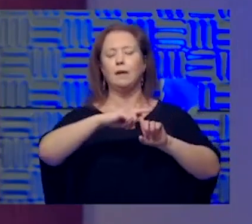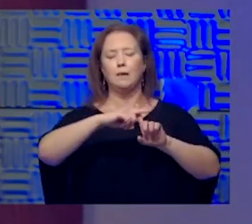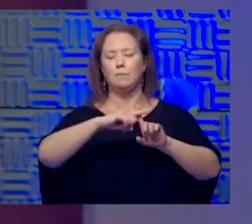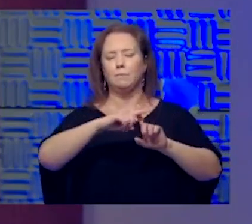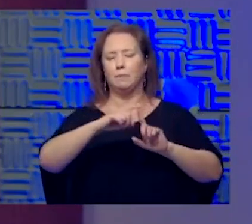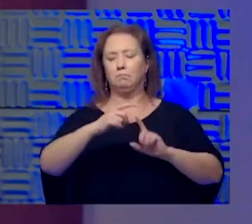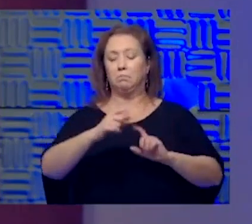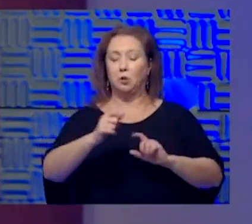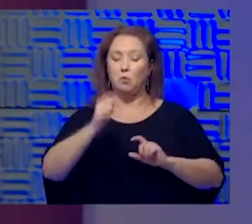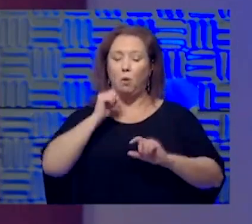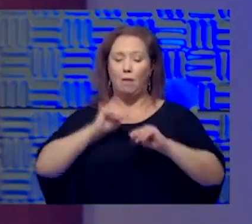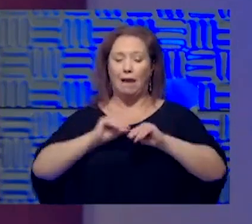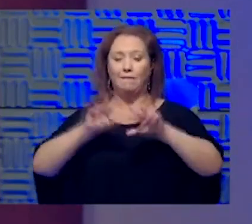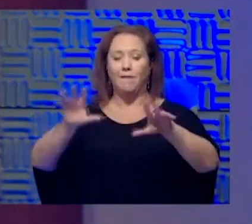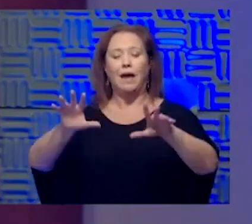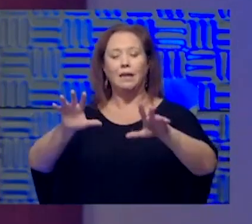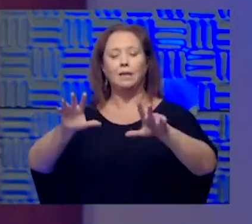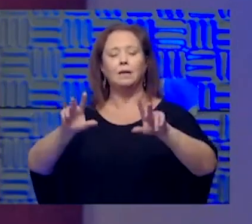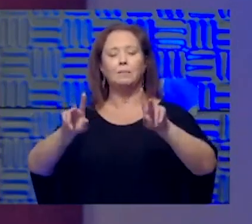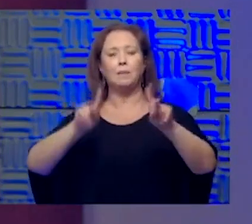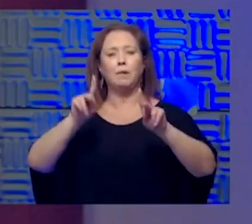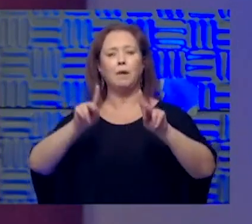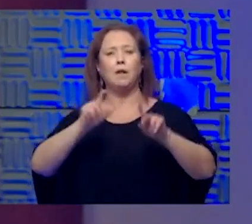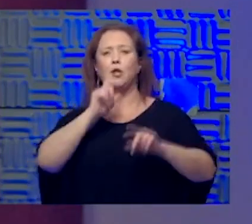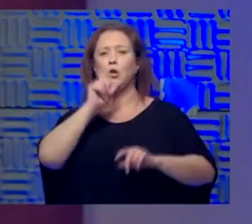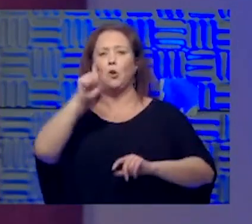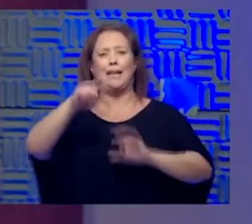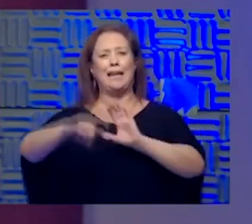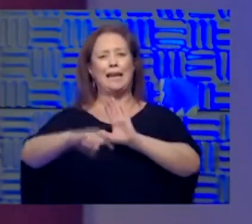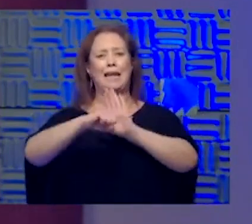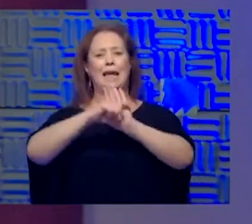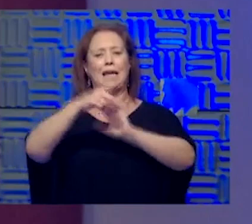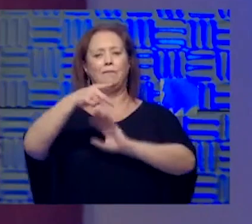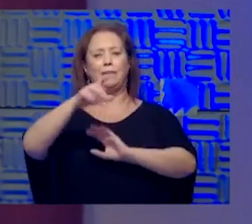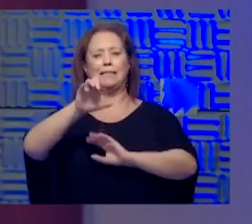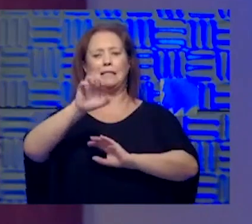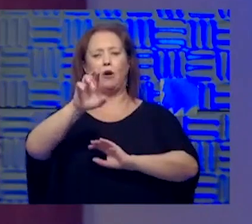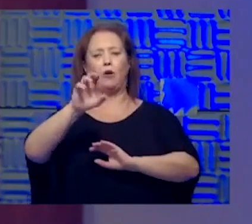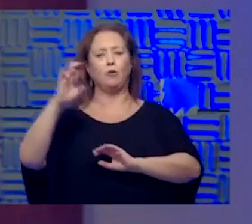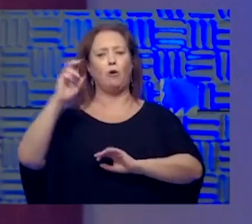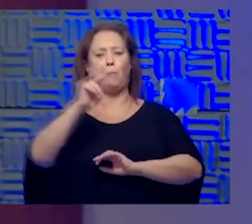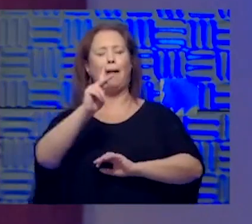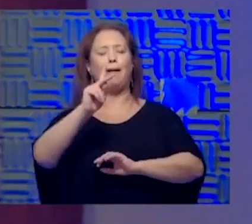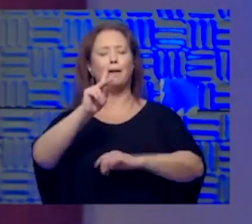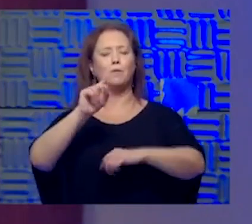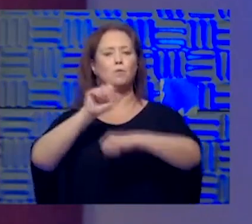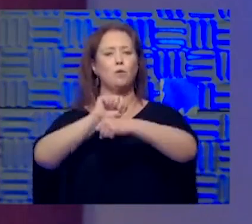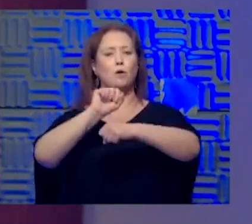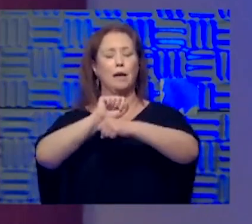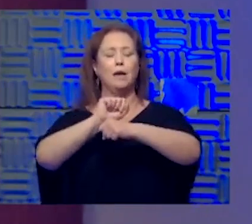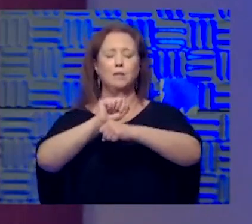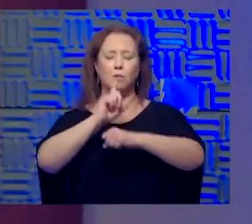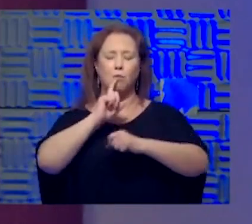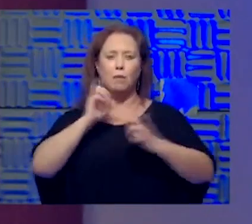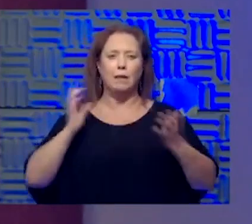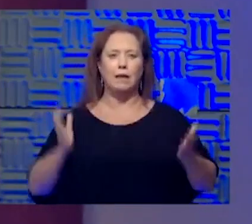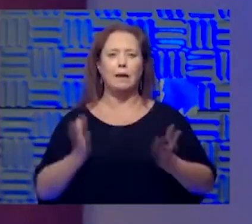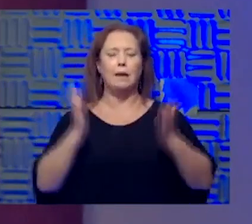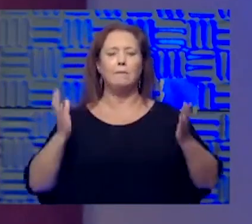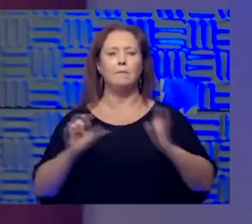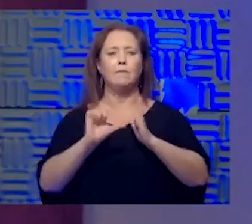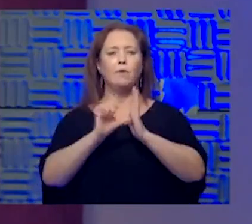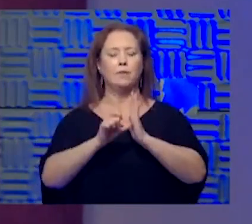anybody. You don't need a negative PCR to go back to work either. So we're pushing that with local employers. I do think the